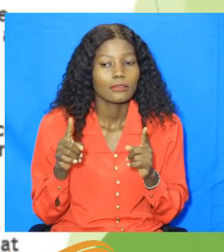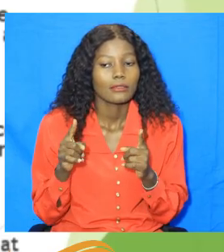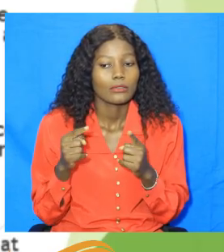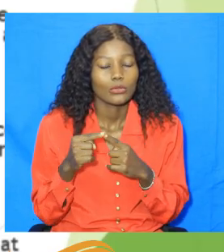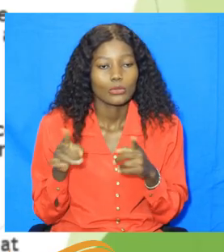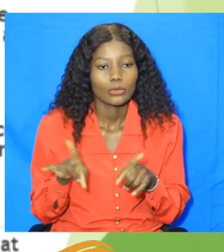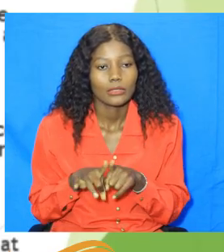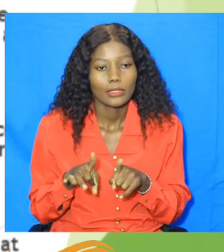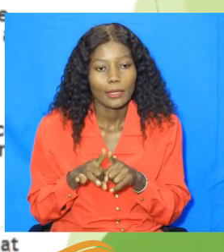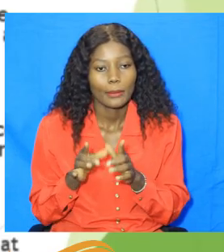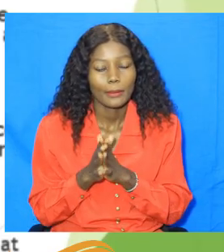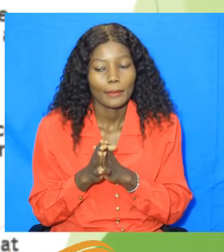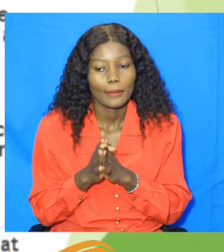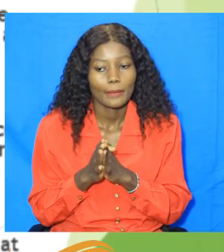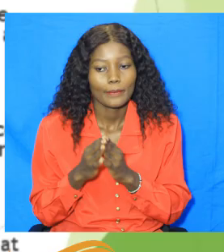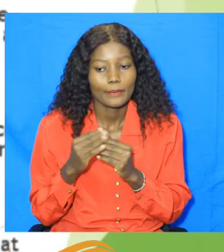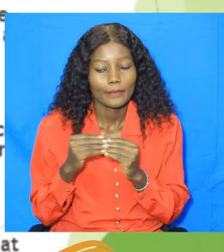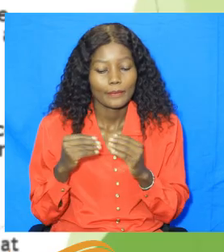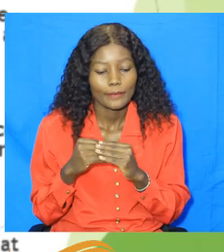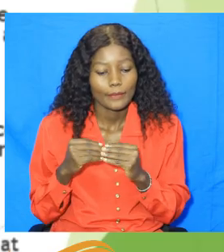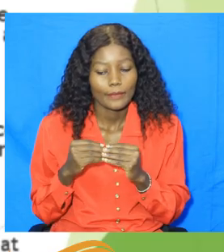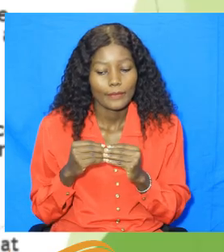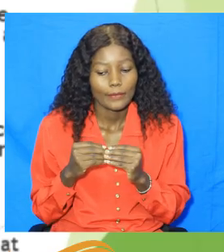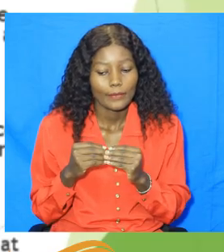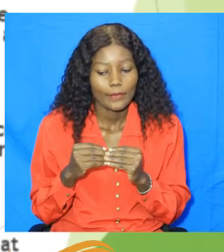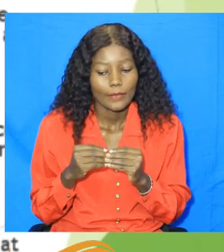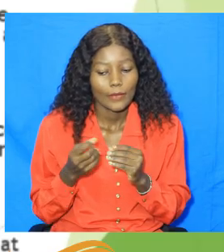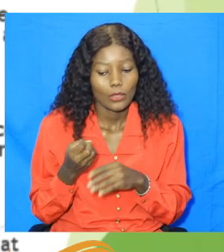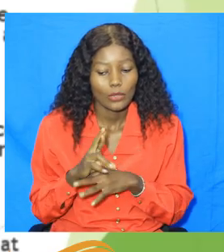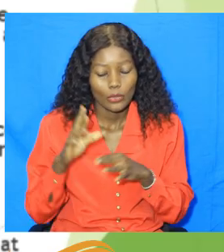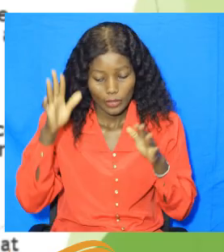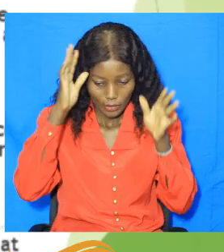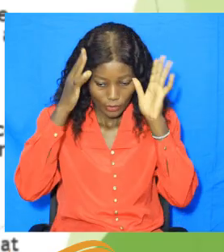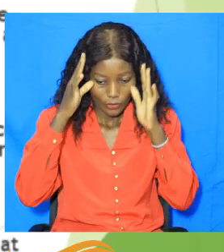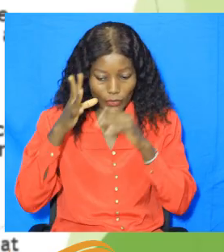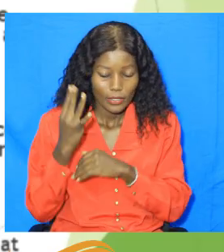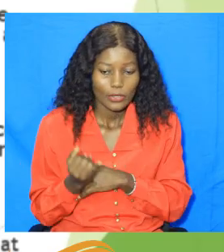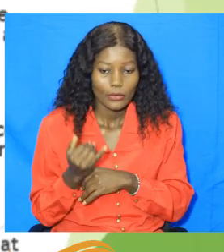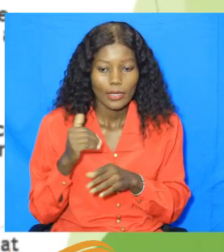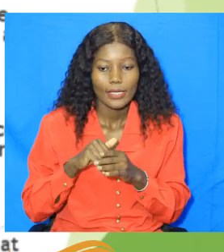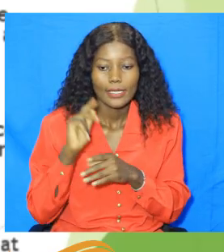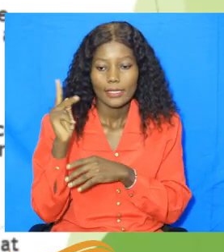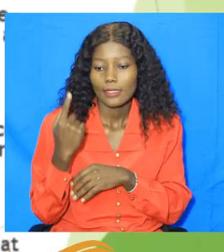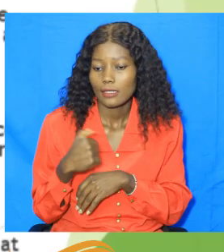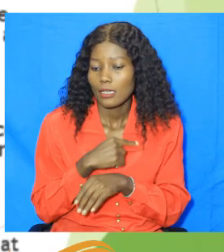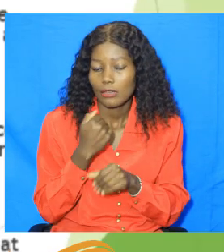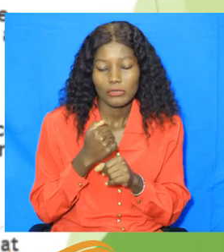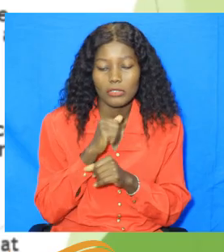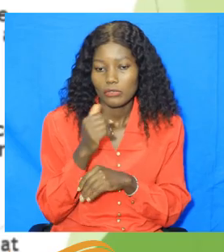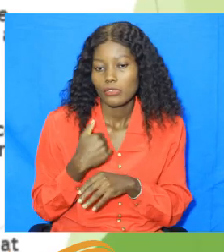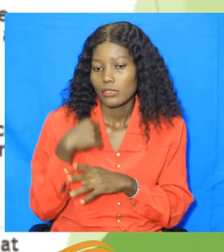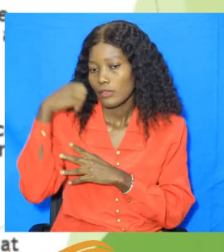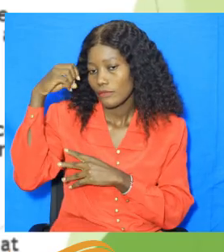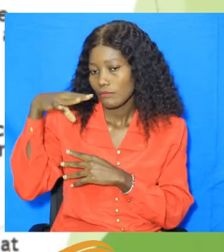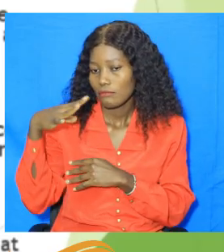also improvise, because like in Kenya we don't have electronic signals.